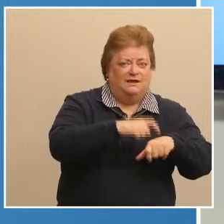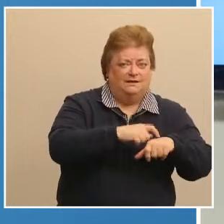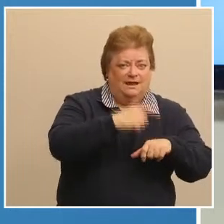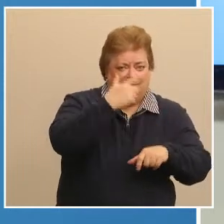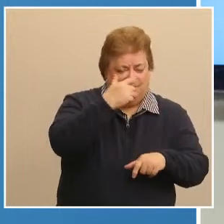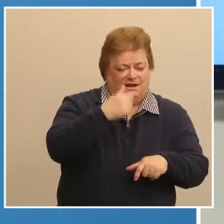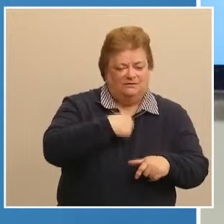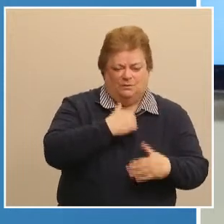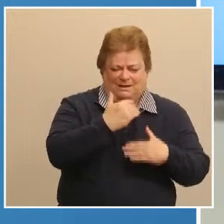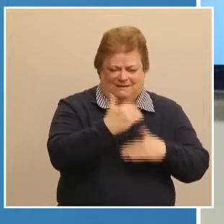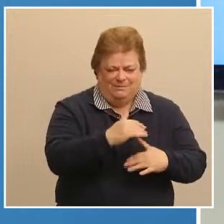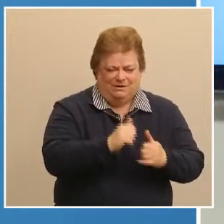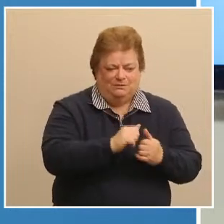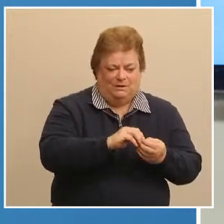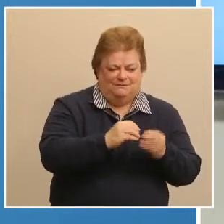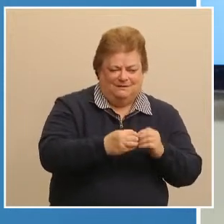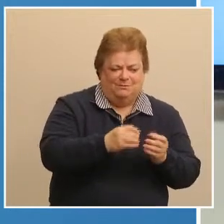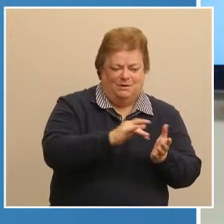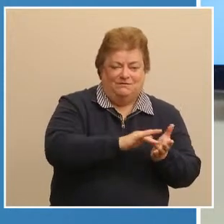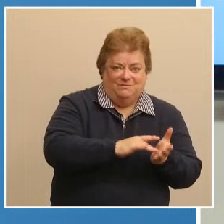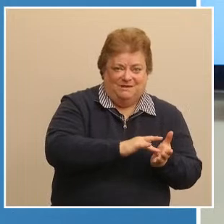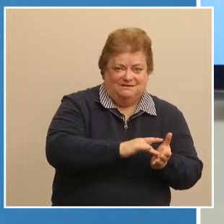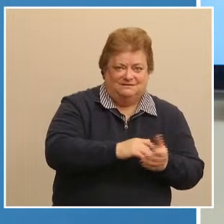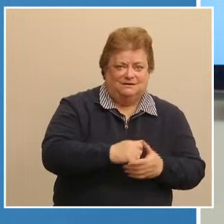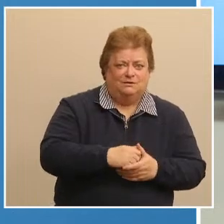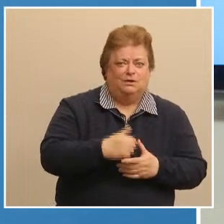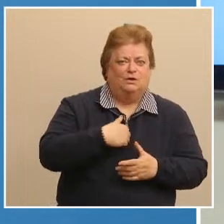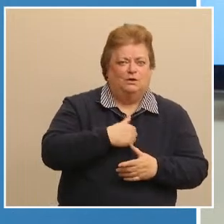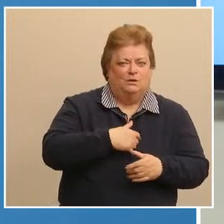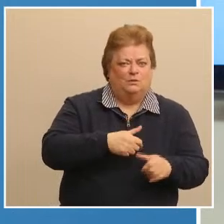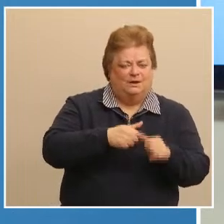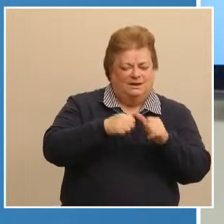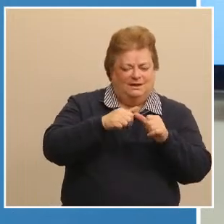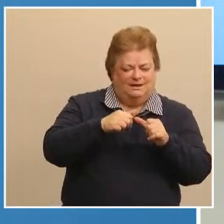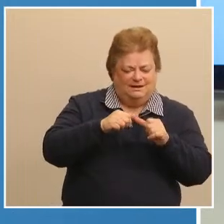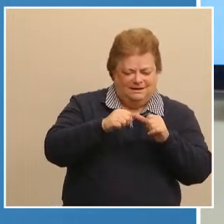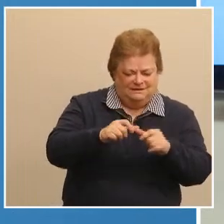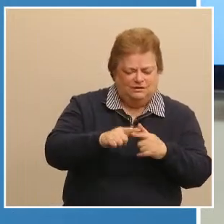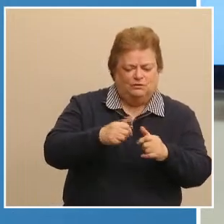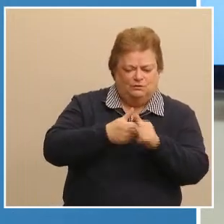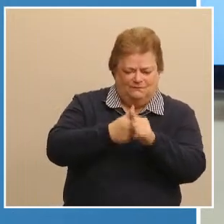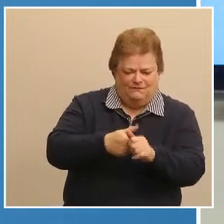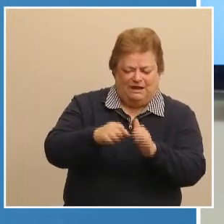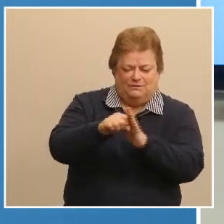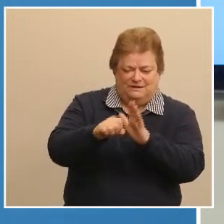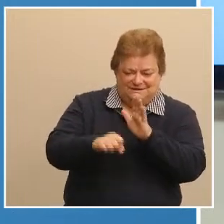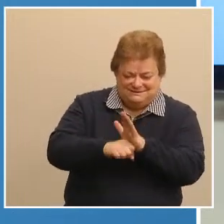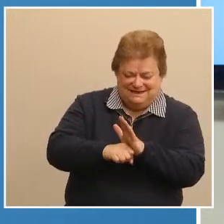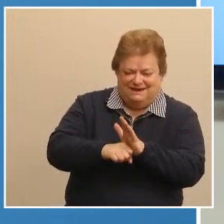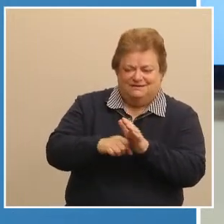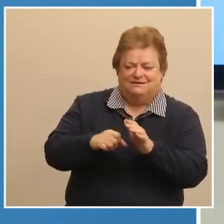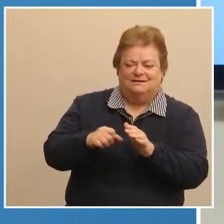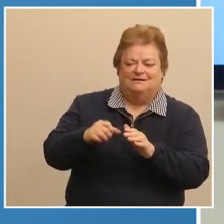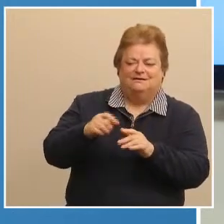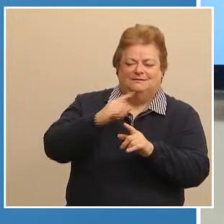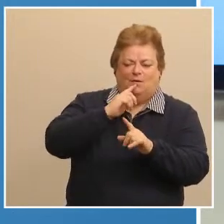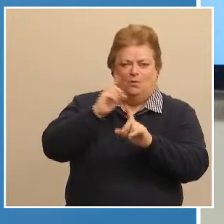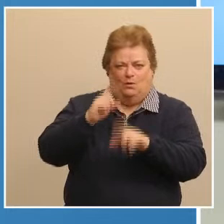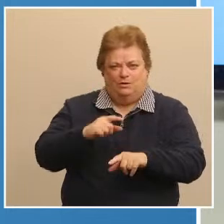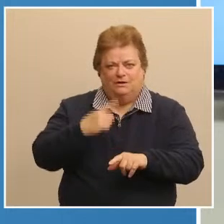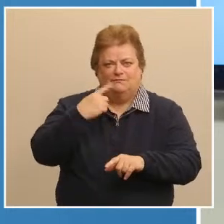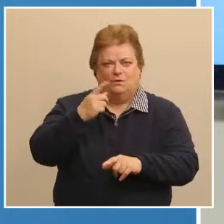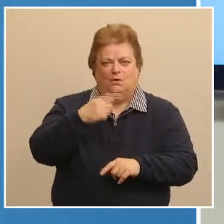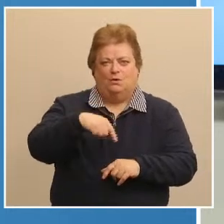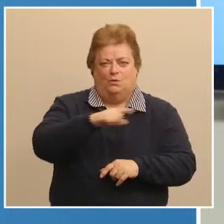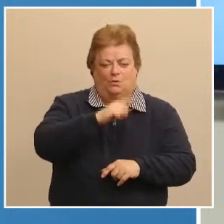are limited. And as the mayor also said, we continue to follow the state directive to provide 90% of the vaccine to those